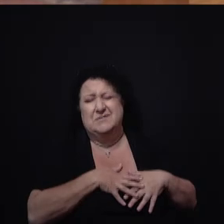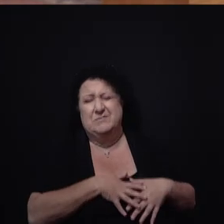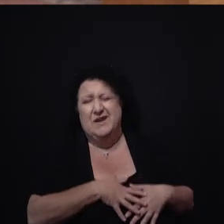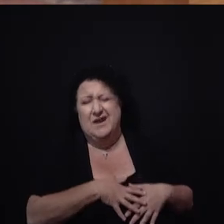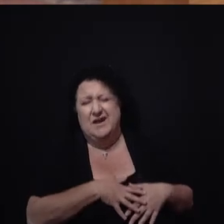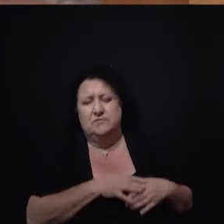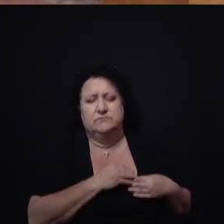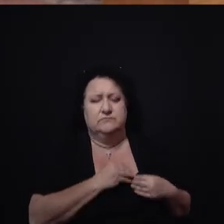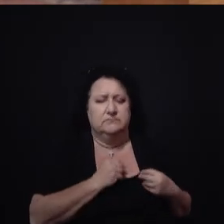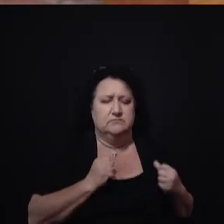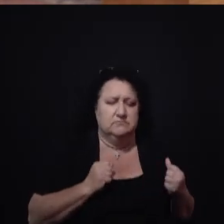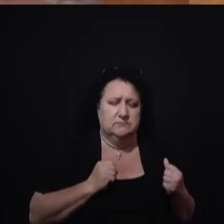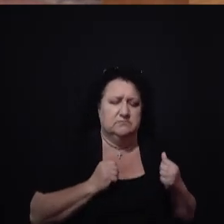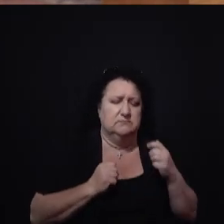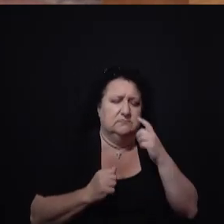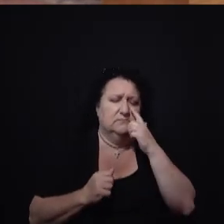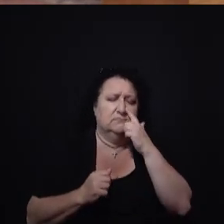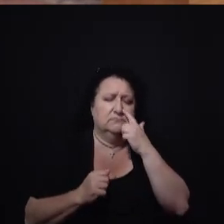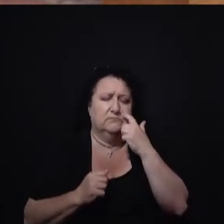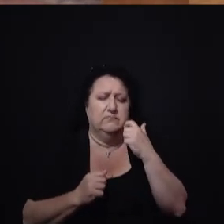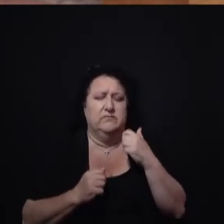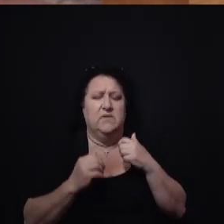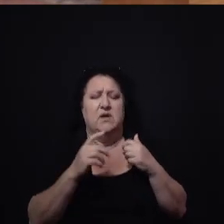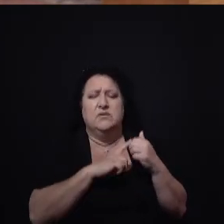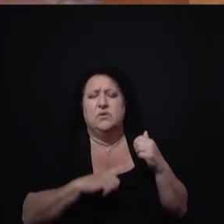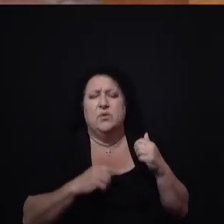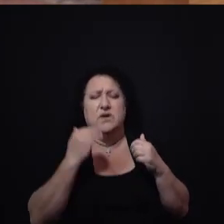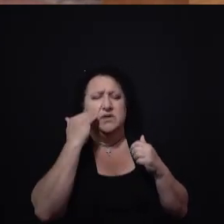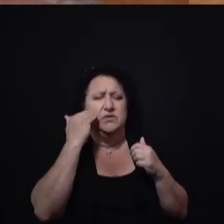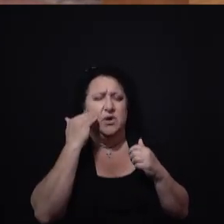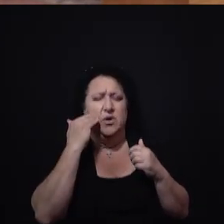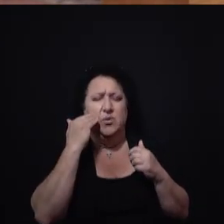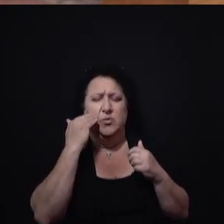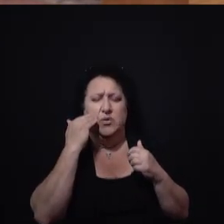Lord, I know there is so much that we can look at in this world right now